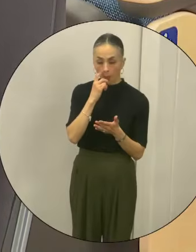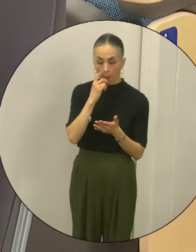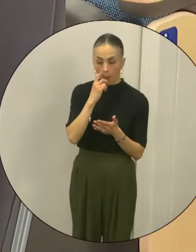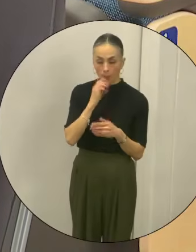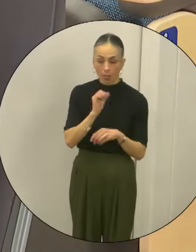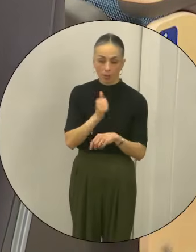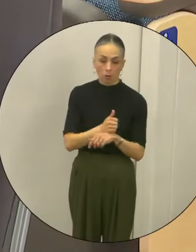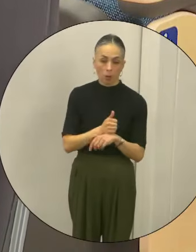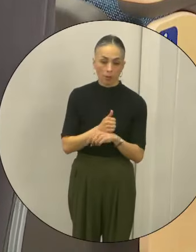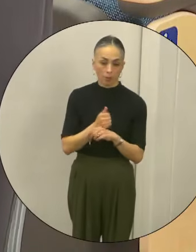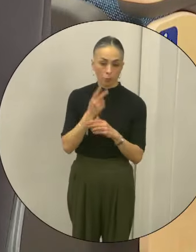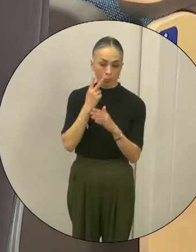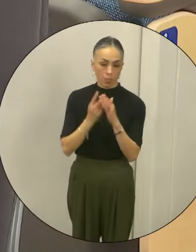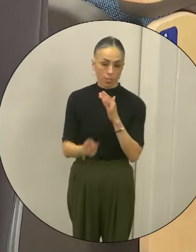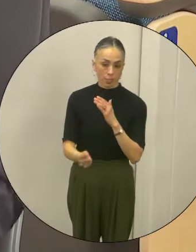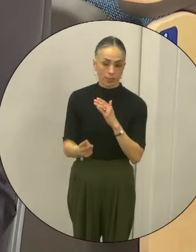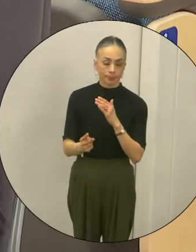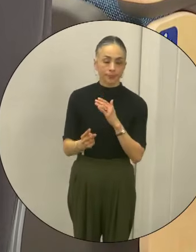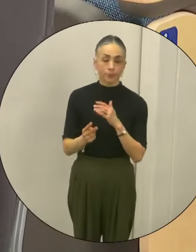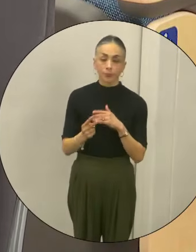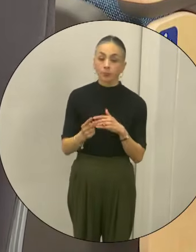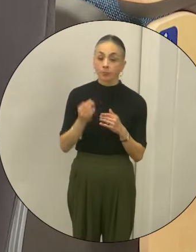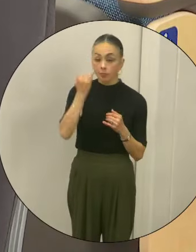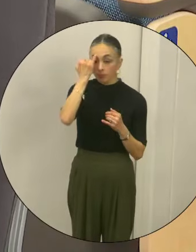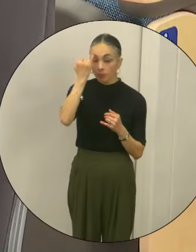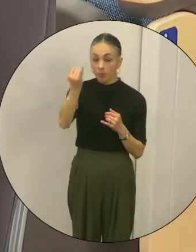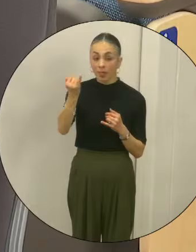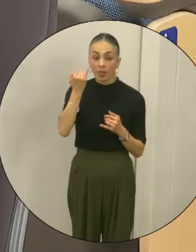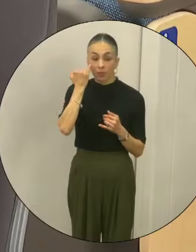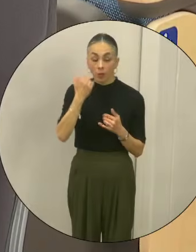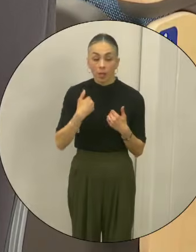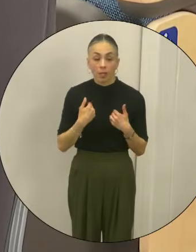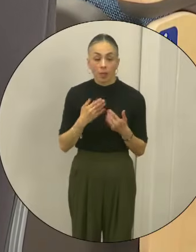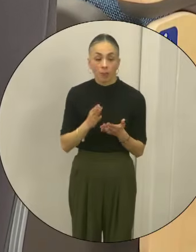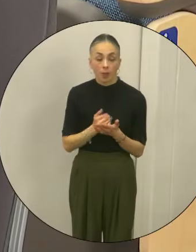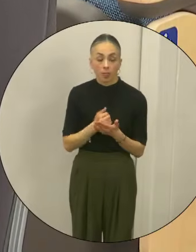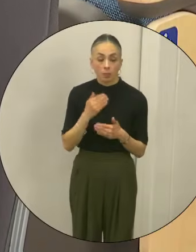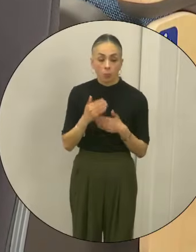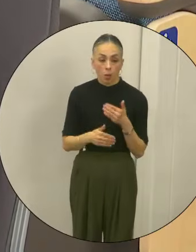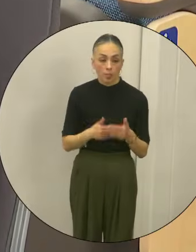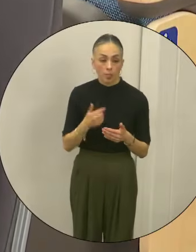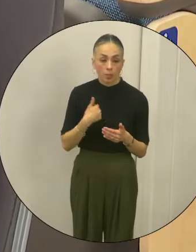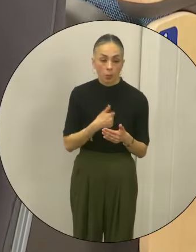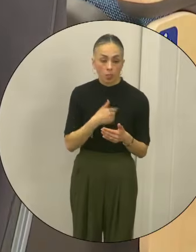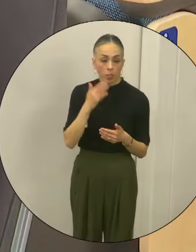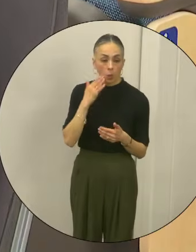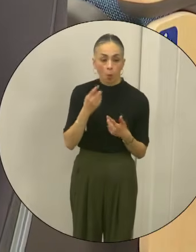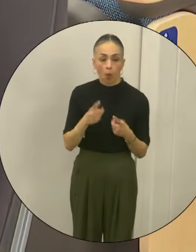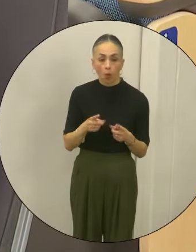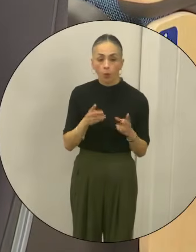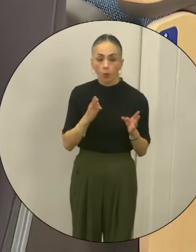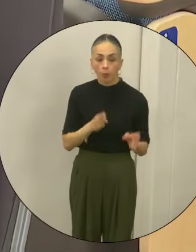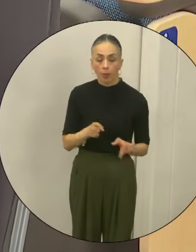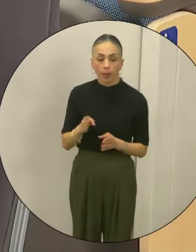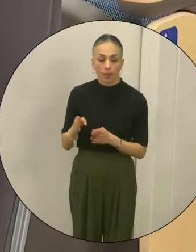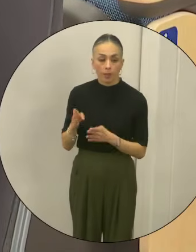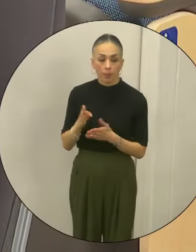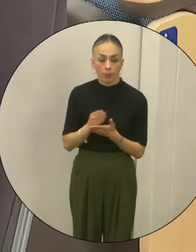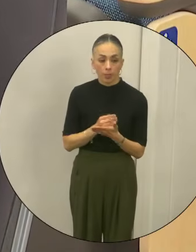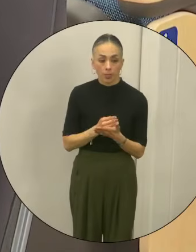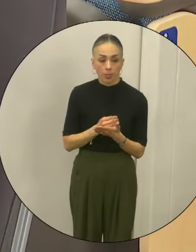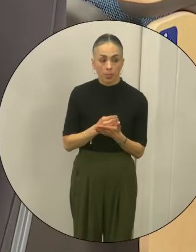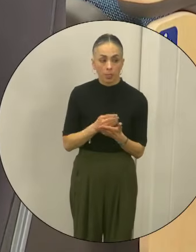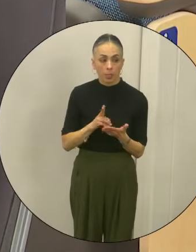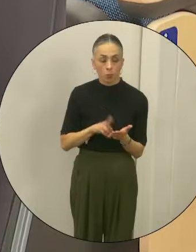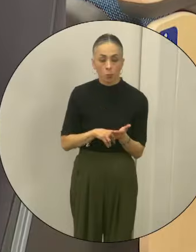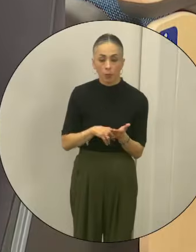and reconcile that next year. Imagine instead if we had a budget process where we knew while we were planning our budget the enrollment that formula